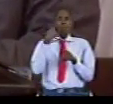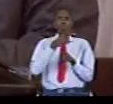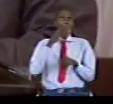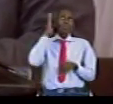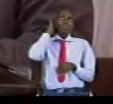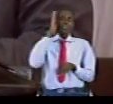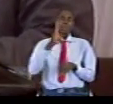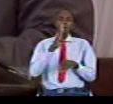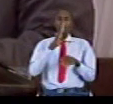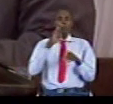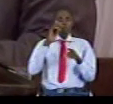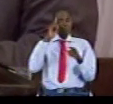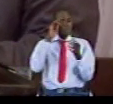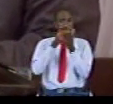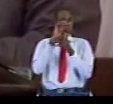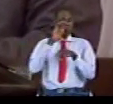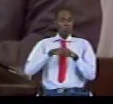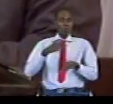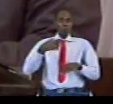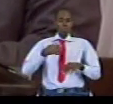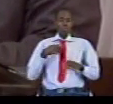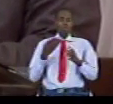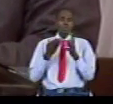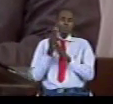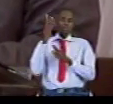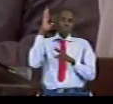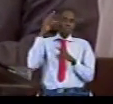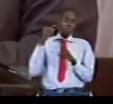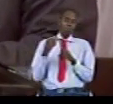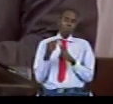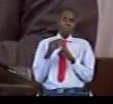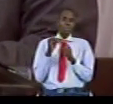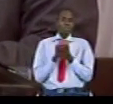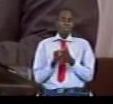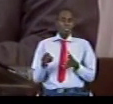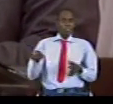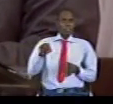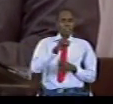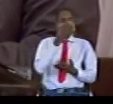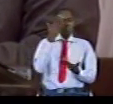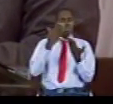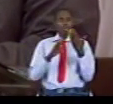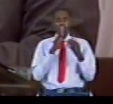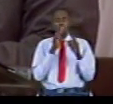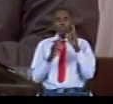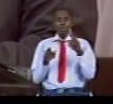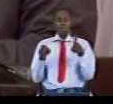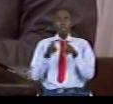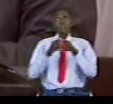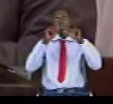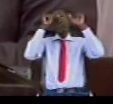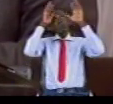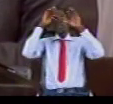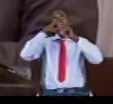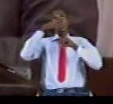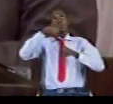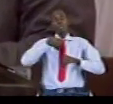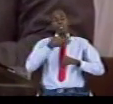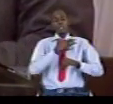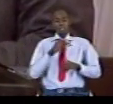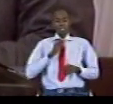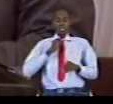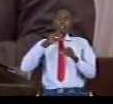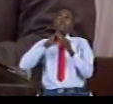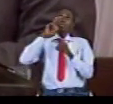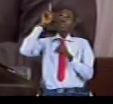word, that they all may be one. As thou, Father, art in me, and I in thee, that